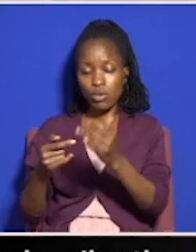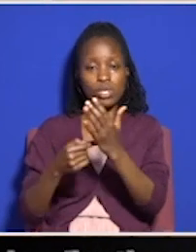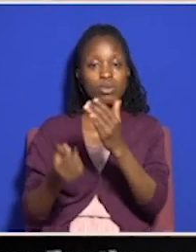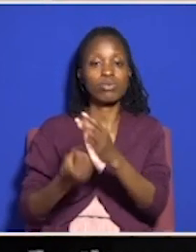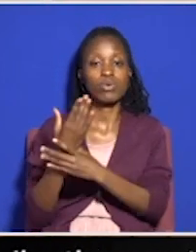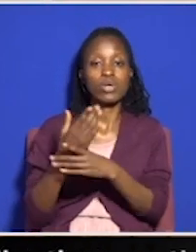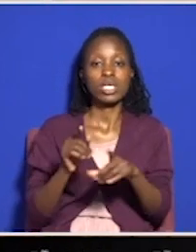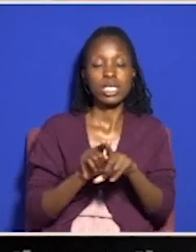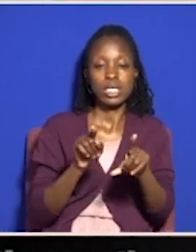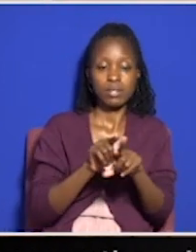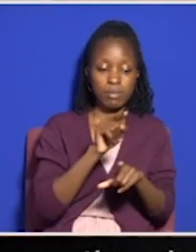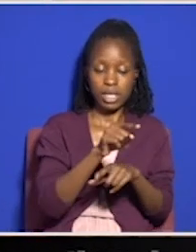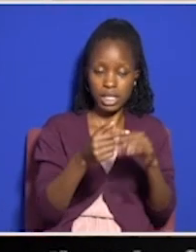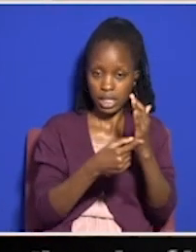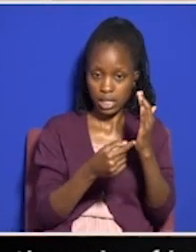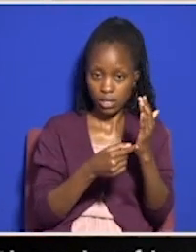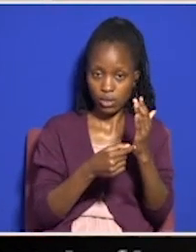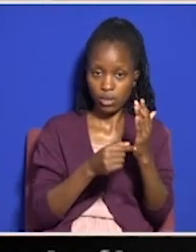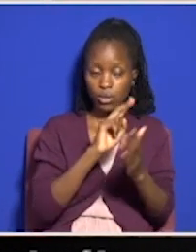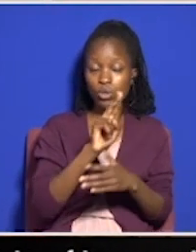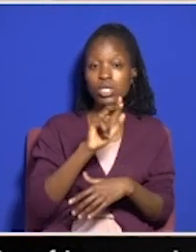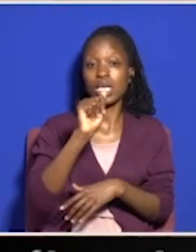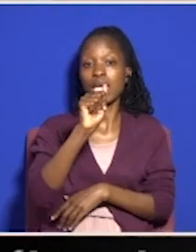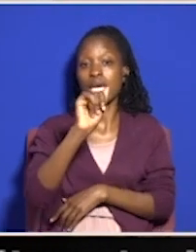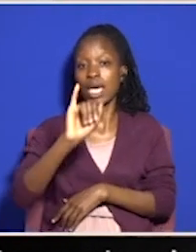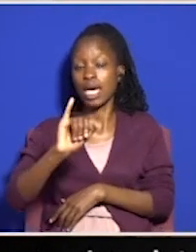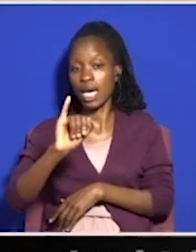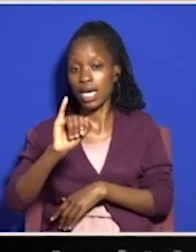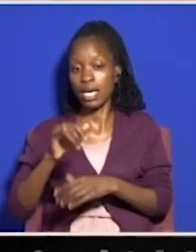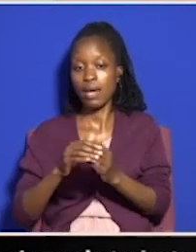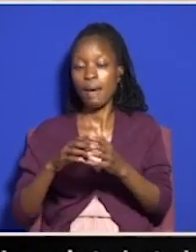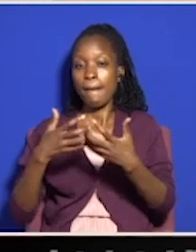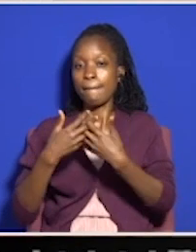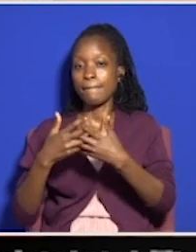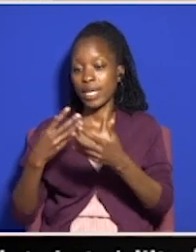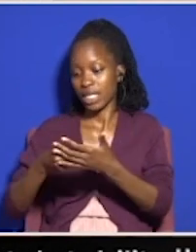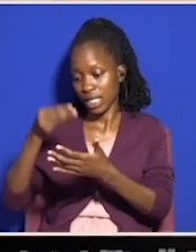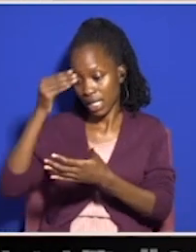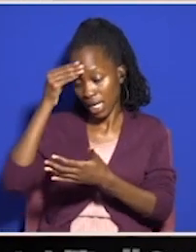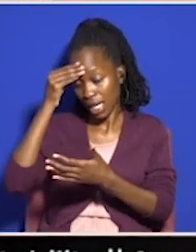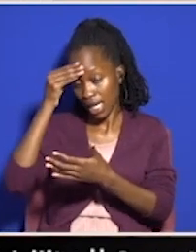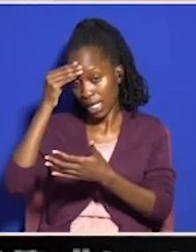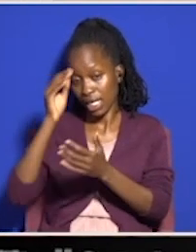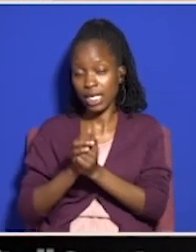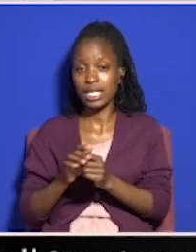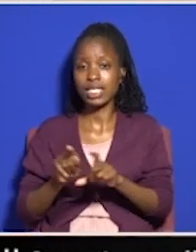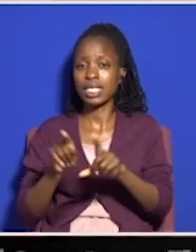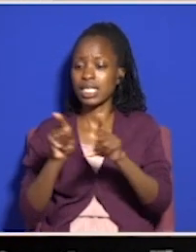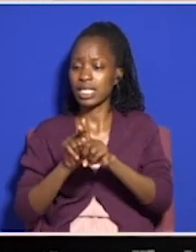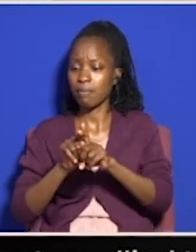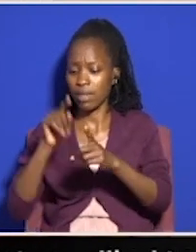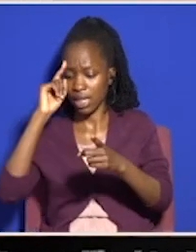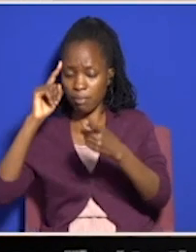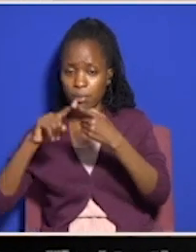the Web 0.30, it actually leverages on AI, machine learning, and the blockchain technology. And the fundamental idea is actually